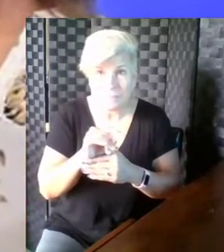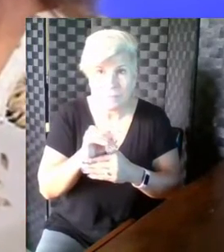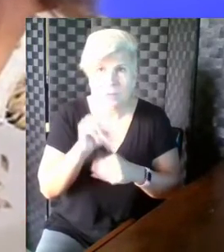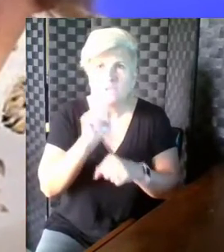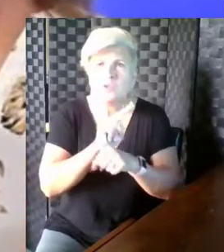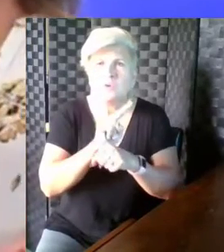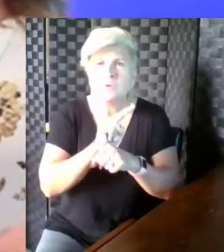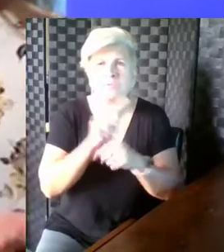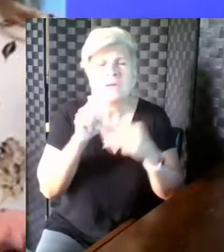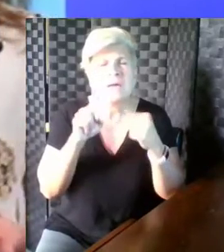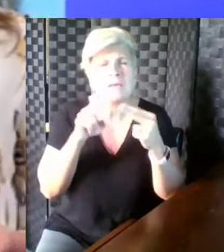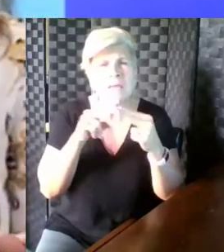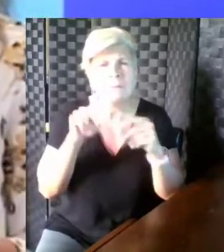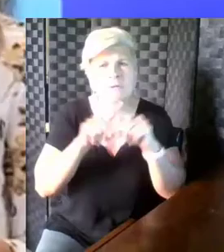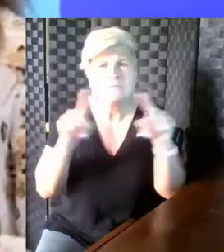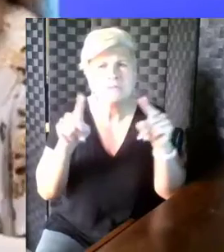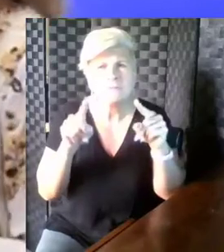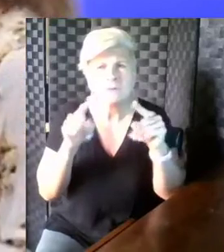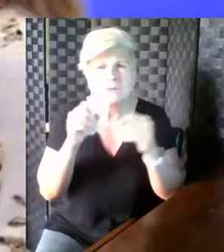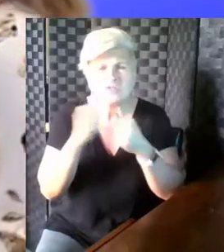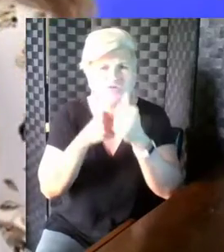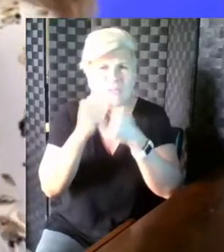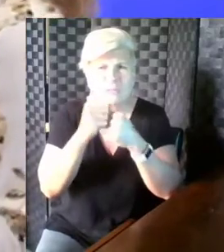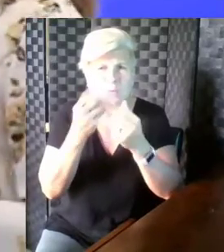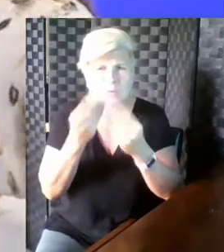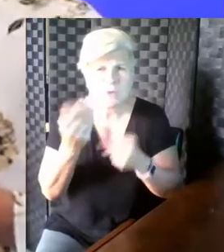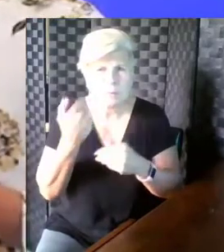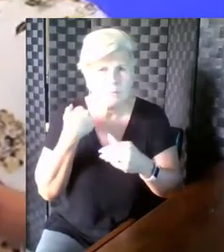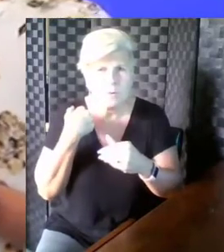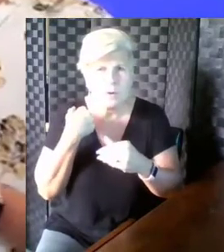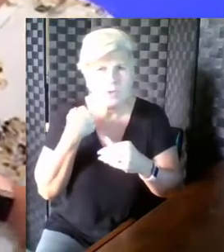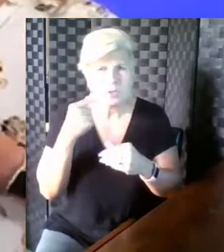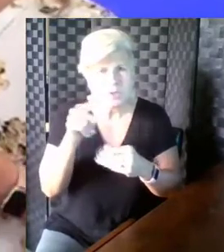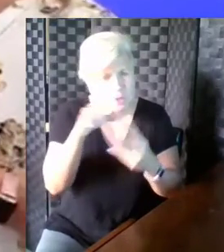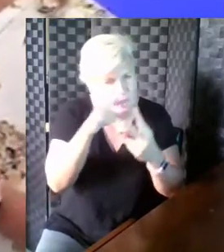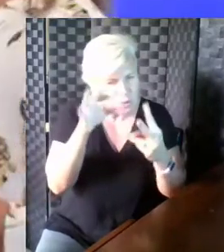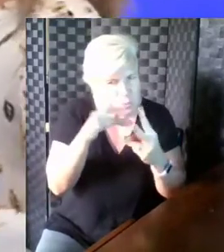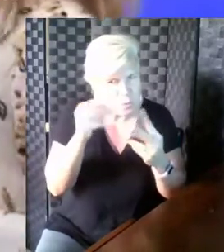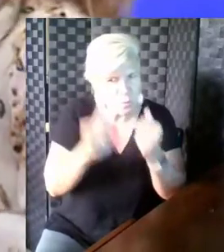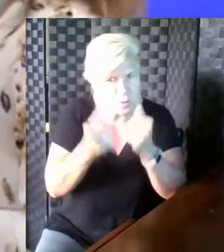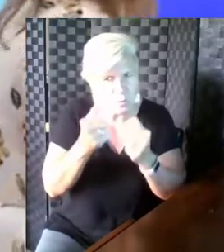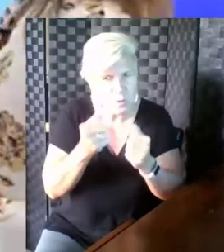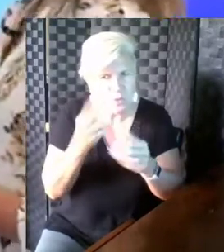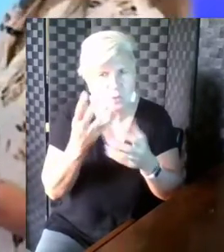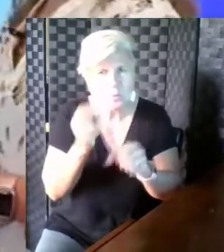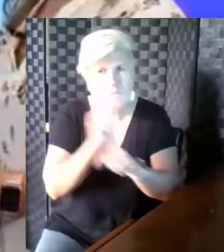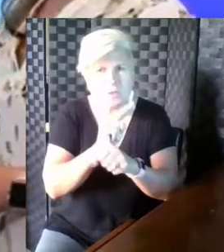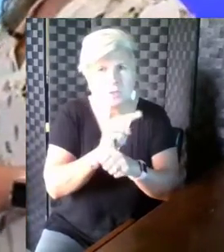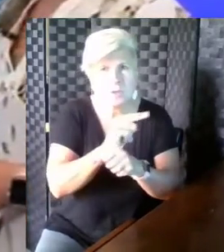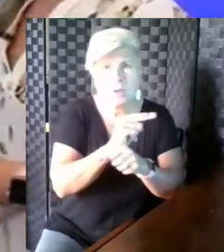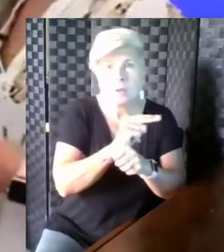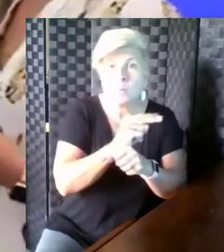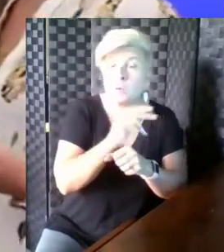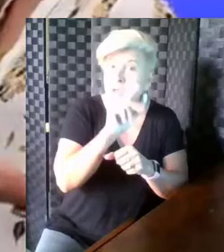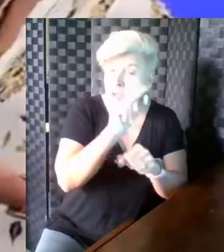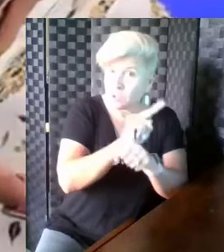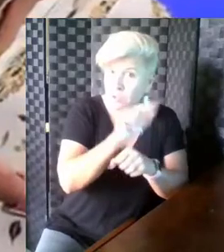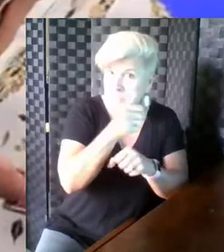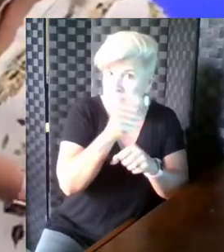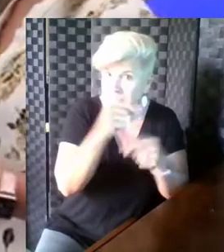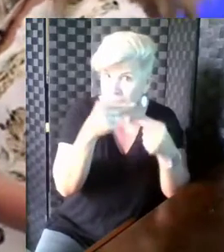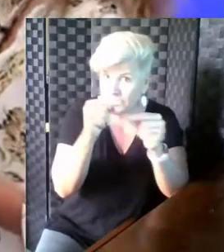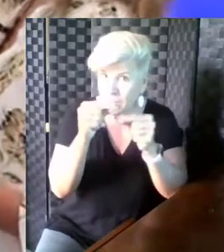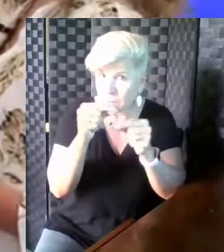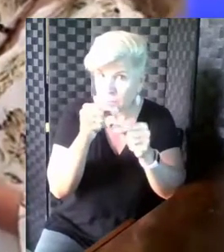used a couple different strategies when we solved these before, so I want you to choose a strategy and help me solve this. We can use base 10 blocks where